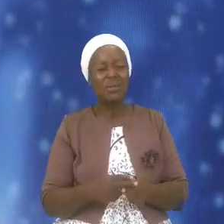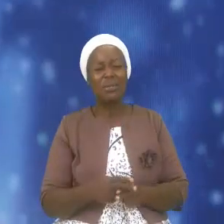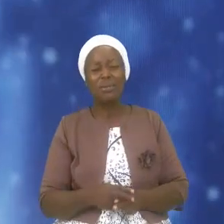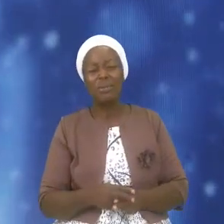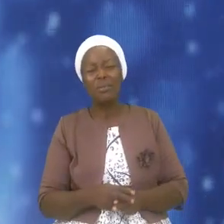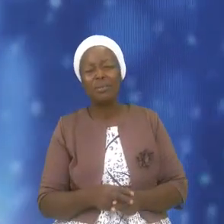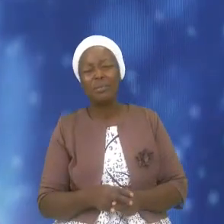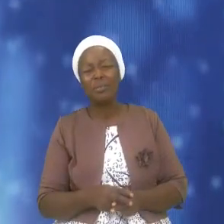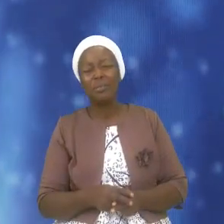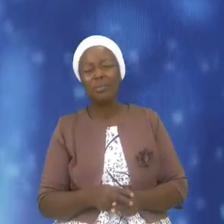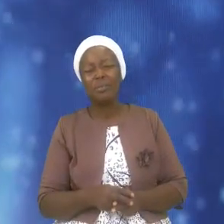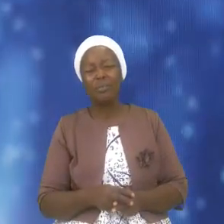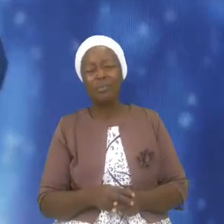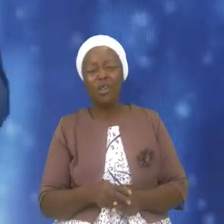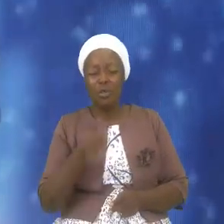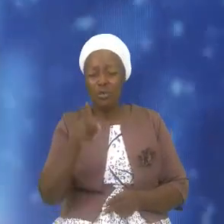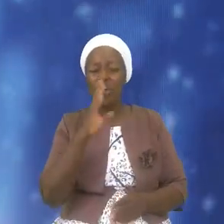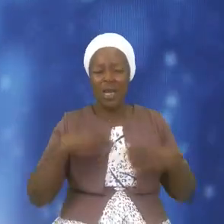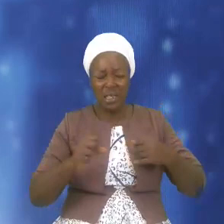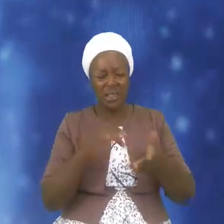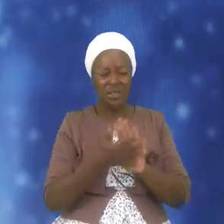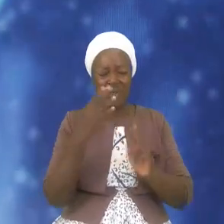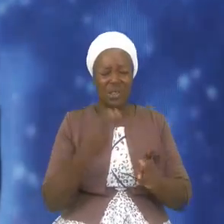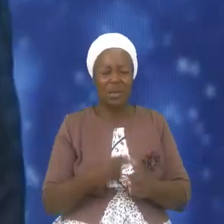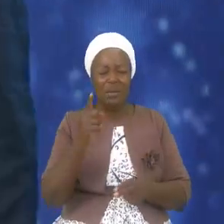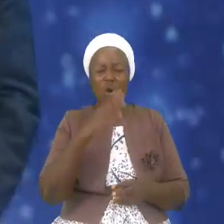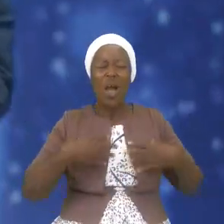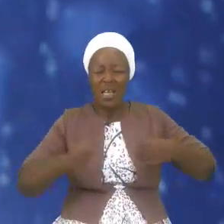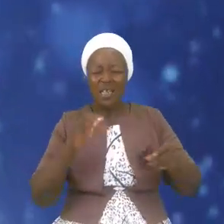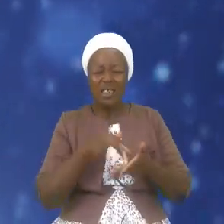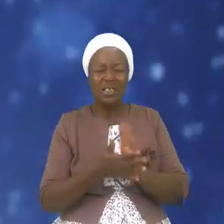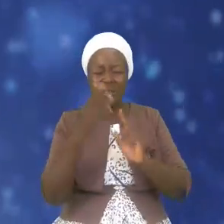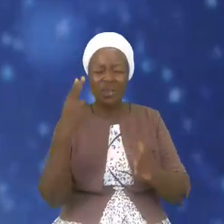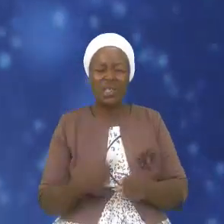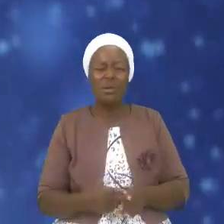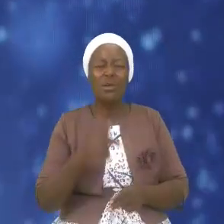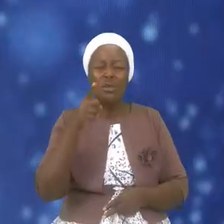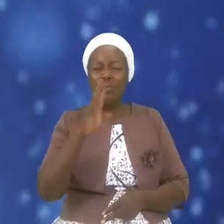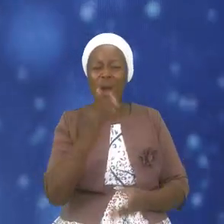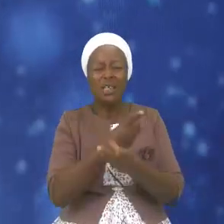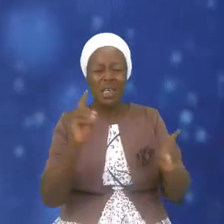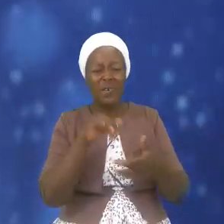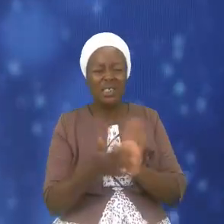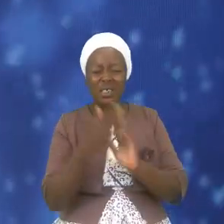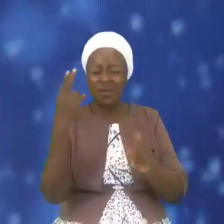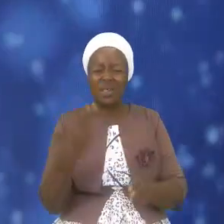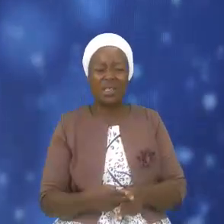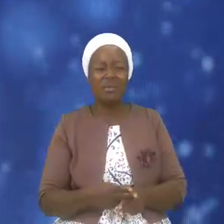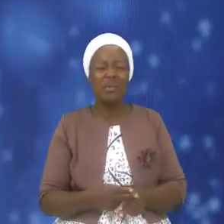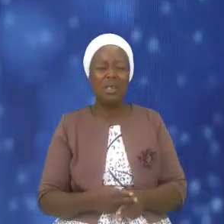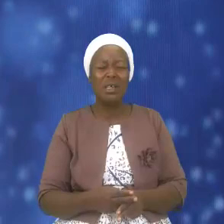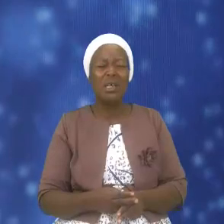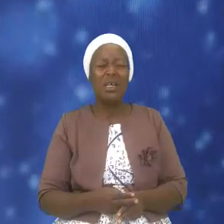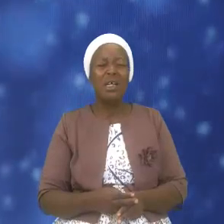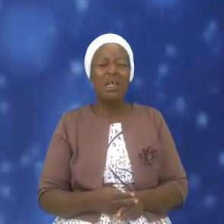are healed. You are delivered. The word has come forth, and the word has